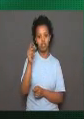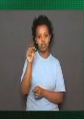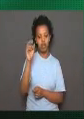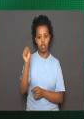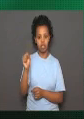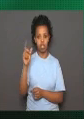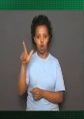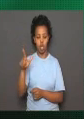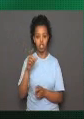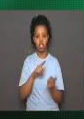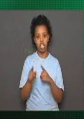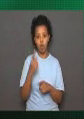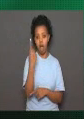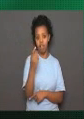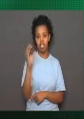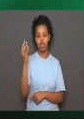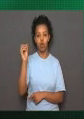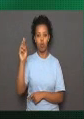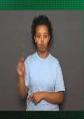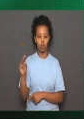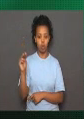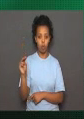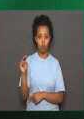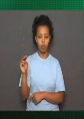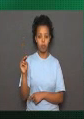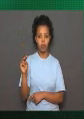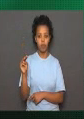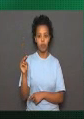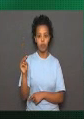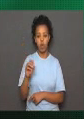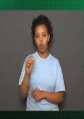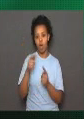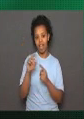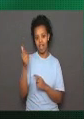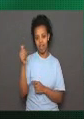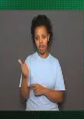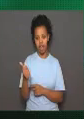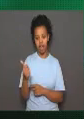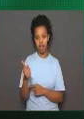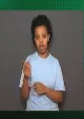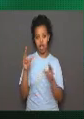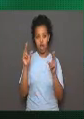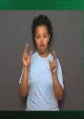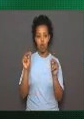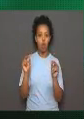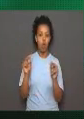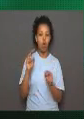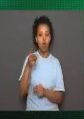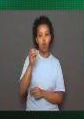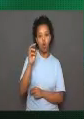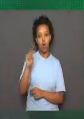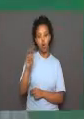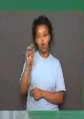when a piece of one chromosome is transferred to another non-homologous